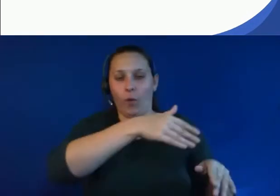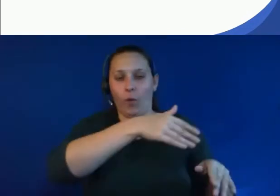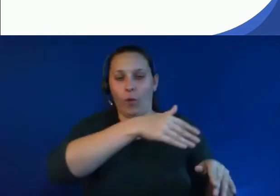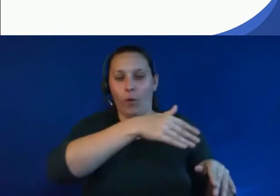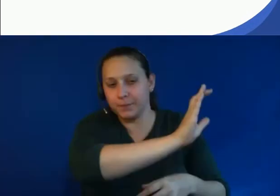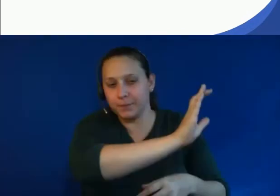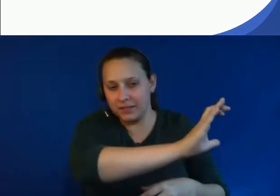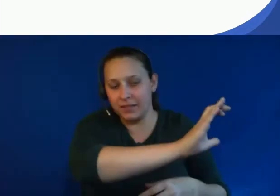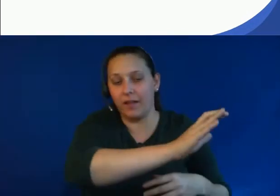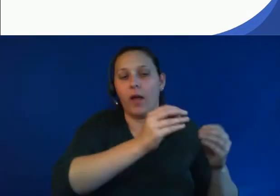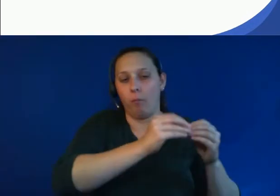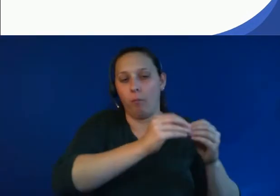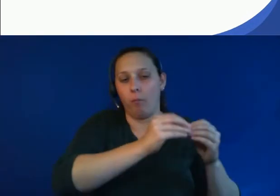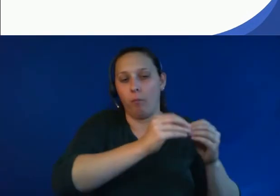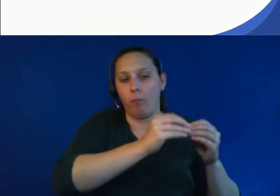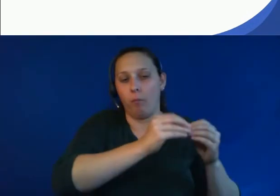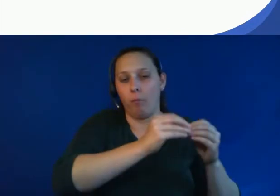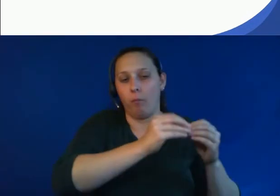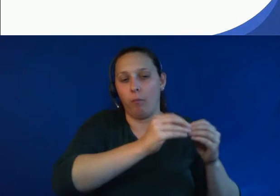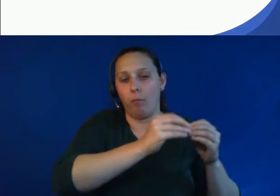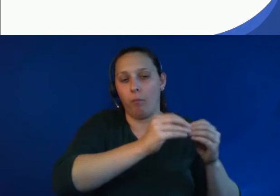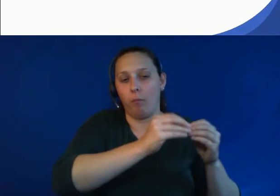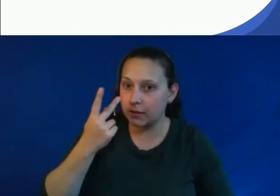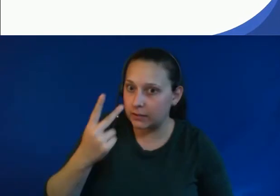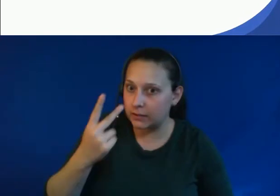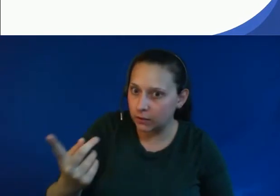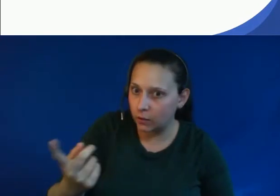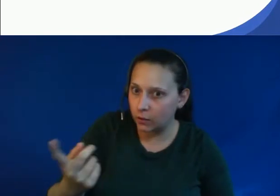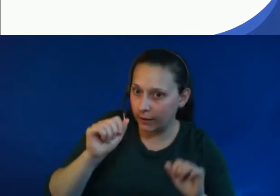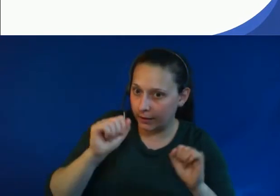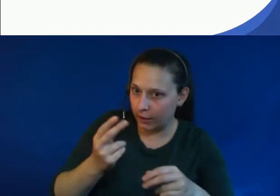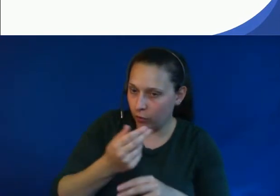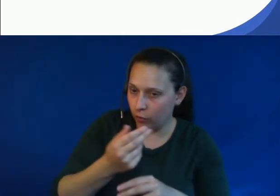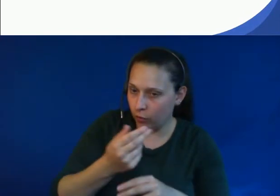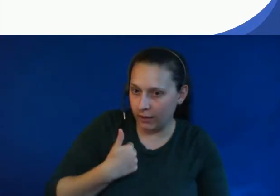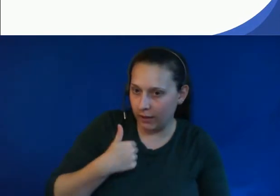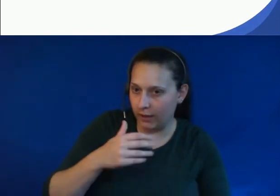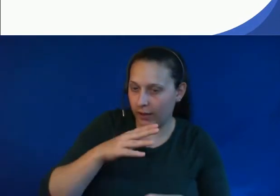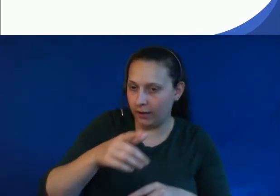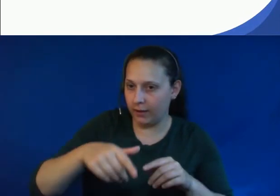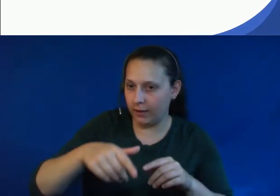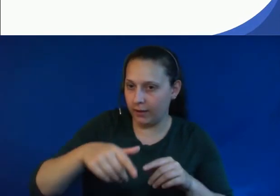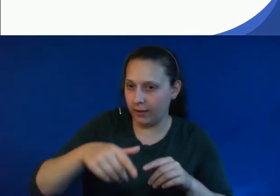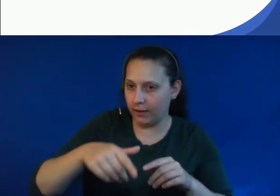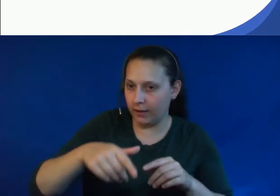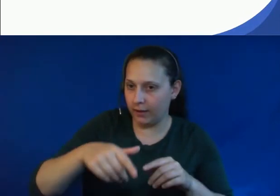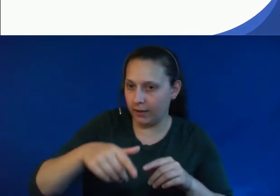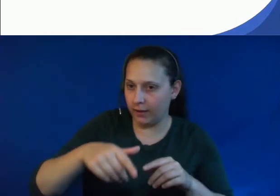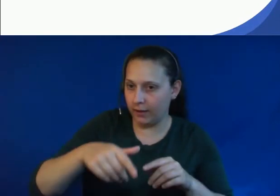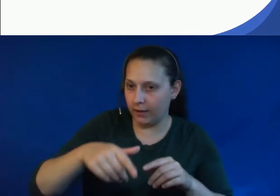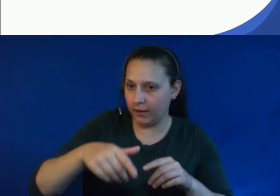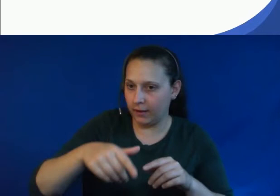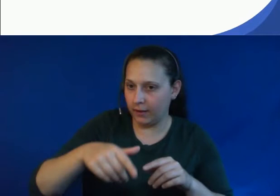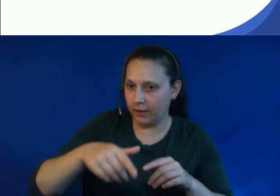on. Oh, I see a question. Can it be used from Canada to the Caribbean? Yes, it can, but I guess